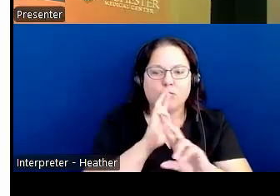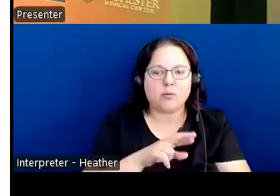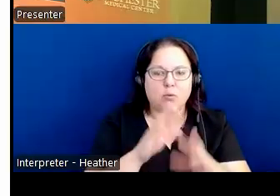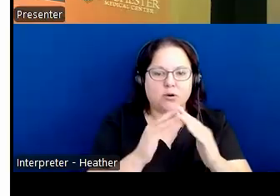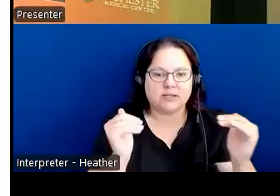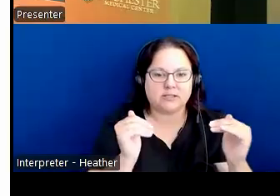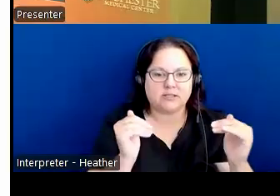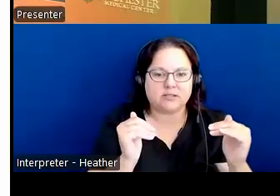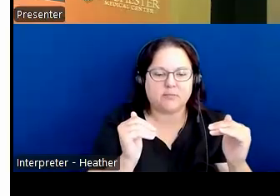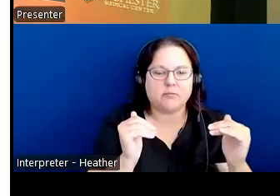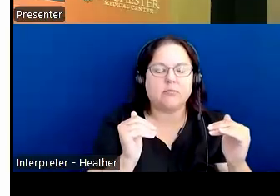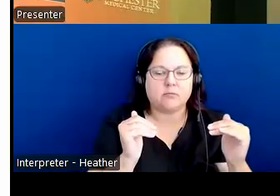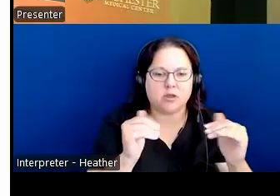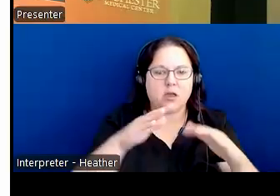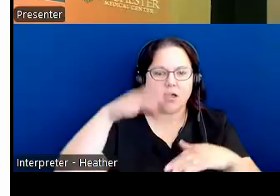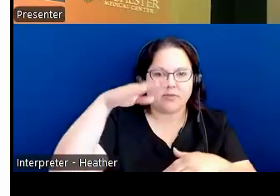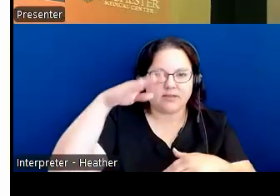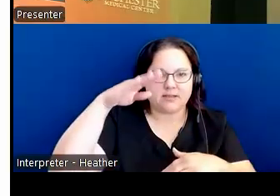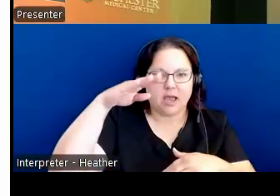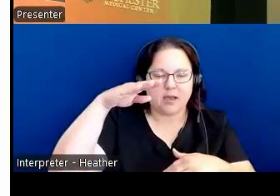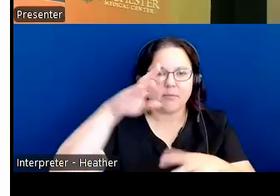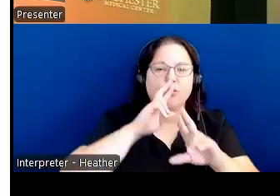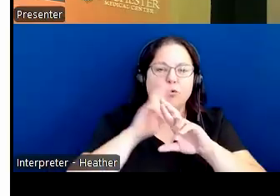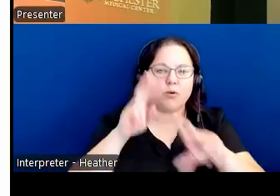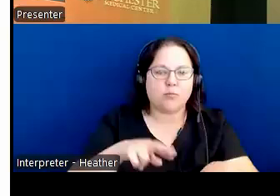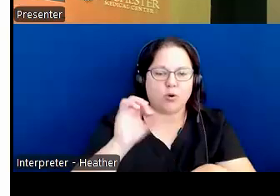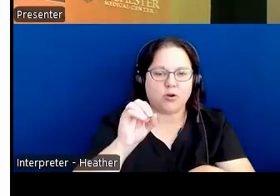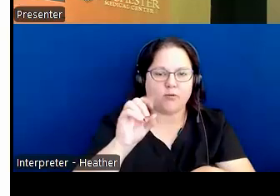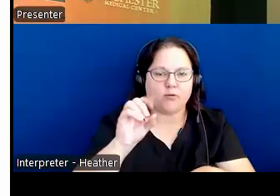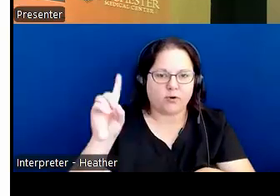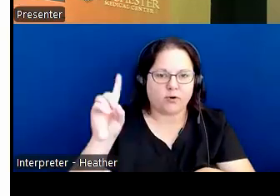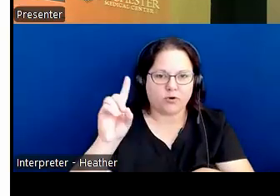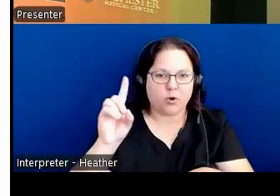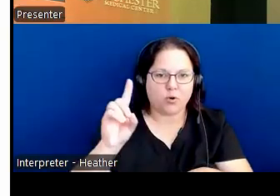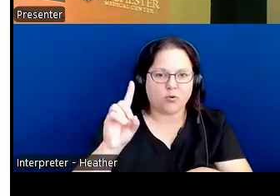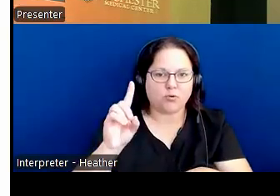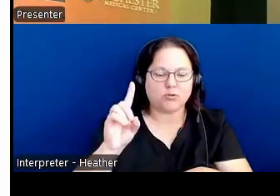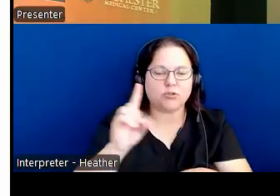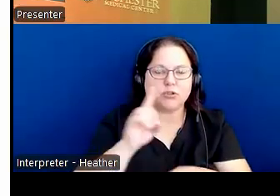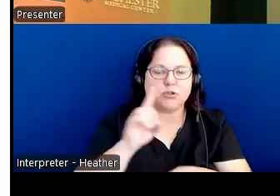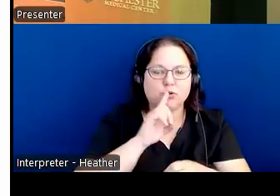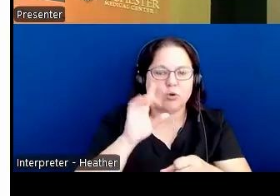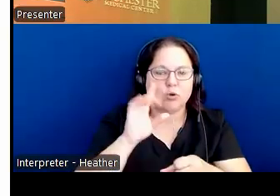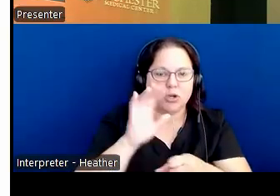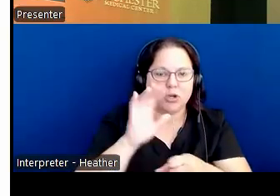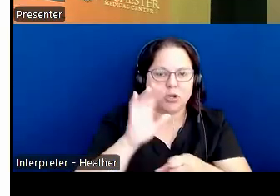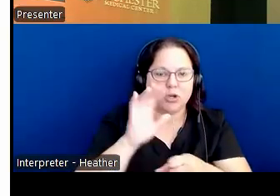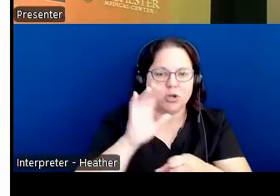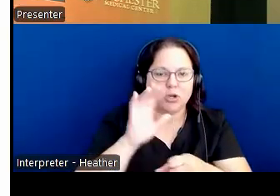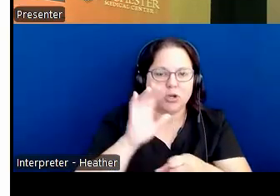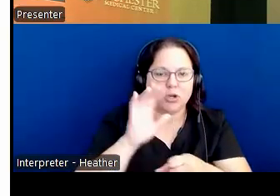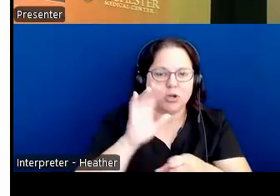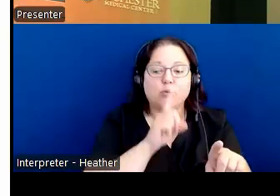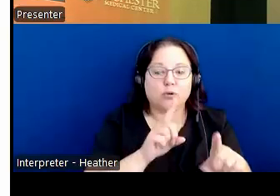top line is the number of reported overdoses that were confirmed by the quality assurance staff. You can see that they really start to